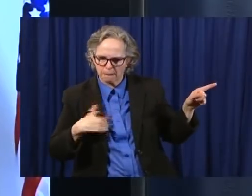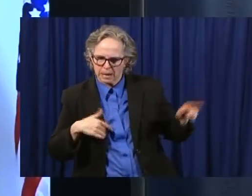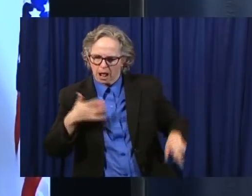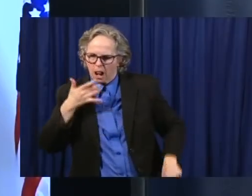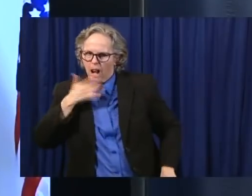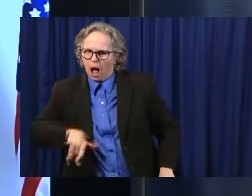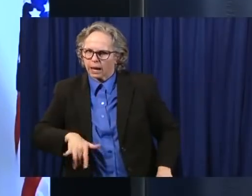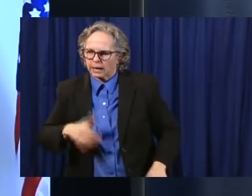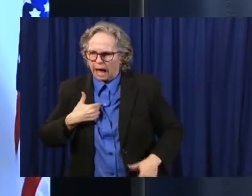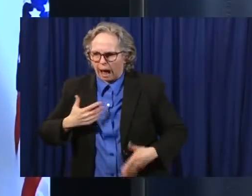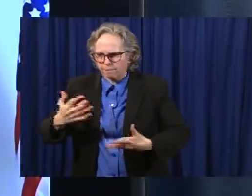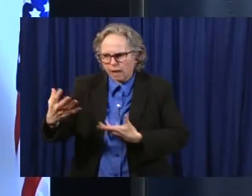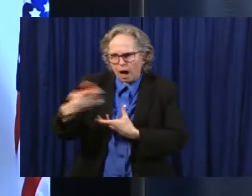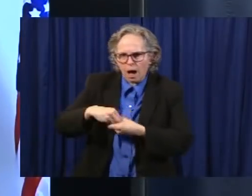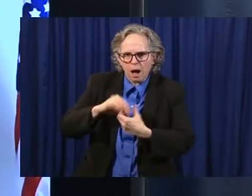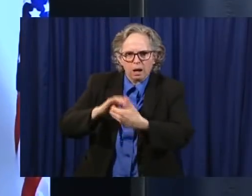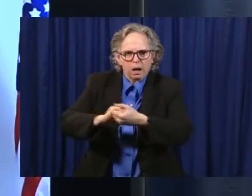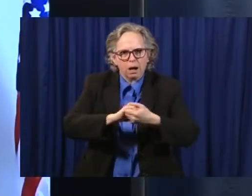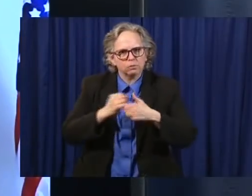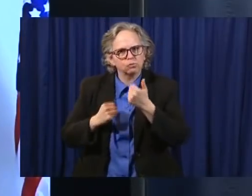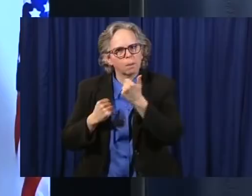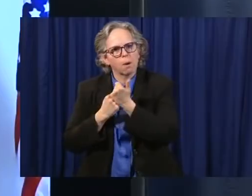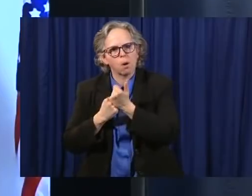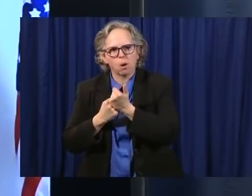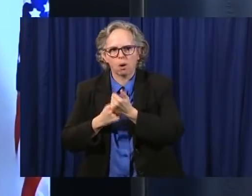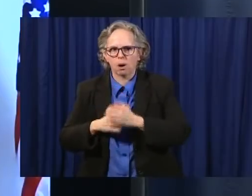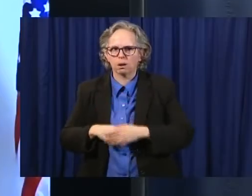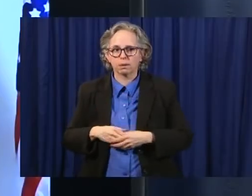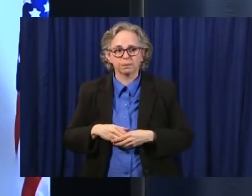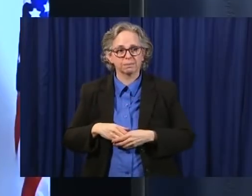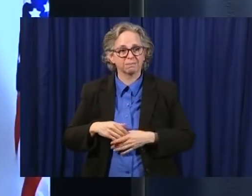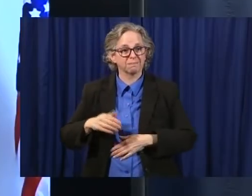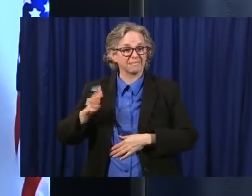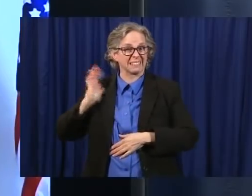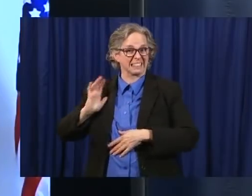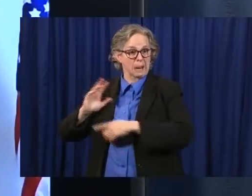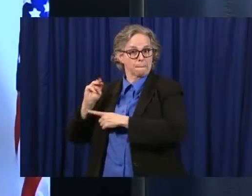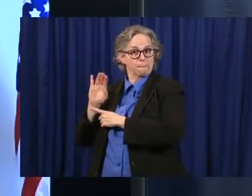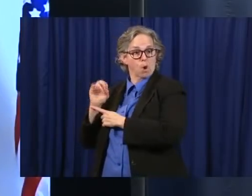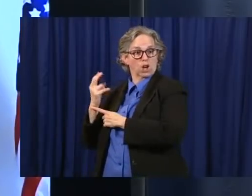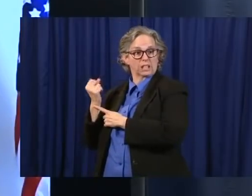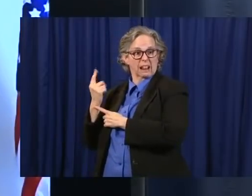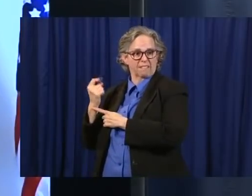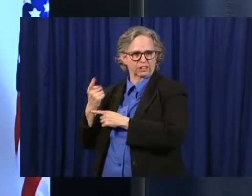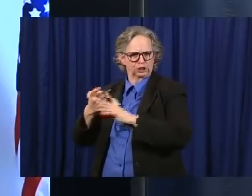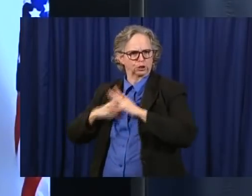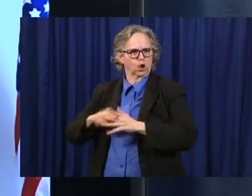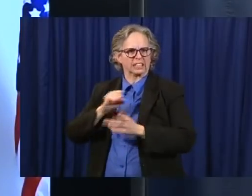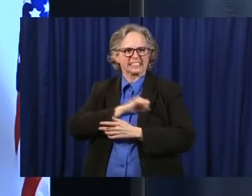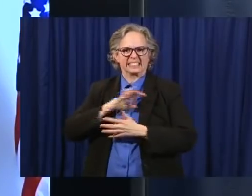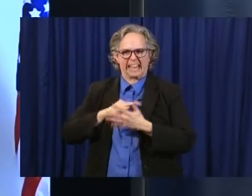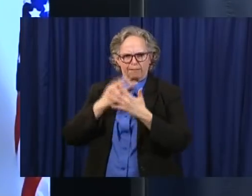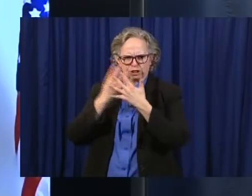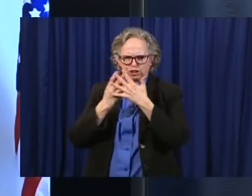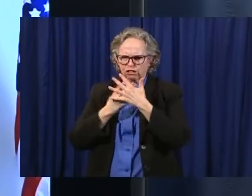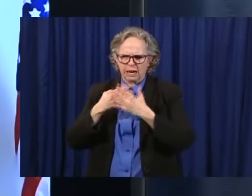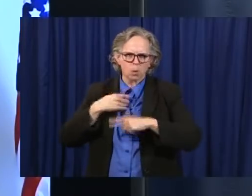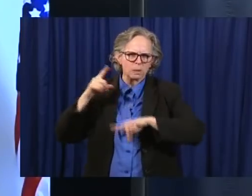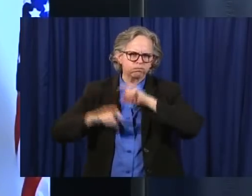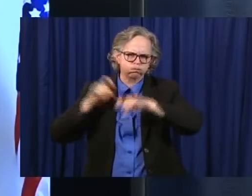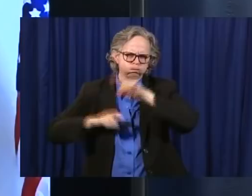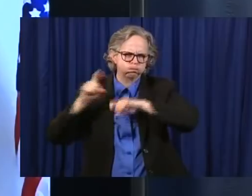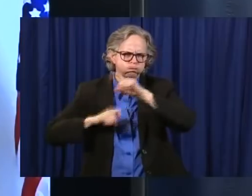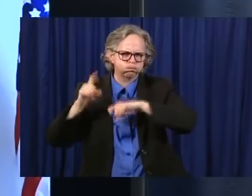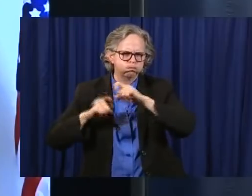for example, we started staff screening in March 11th, which consisted of asking the questions that the CDC recommended at that time: